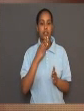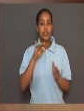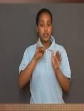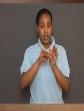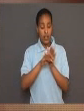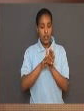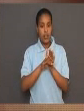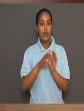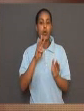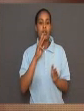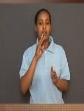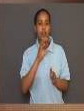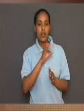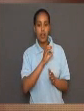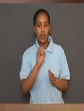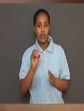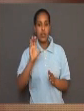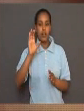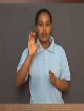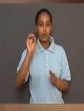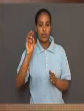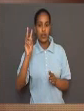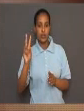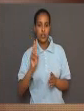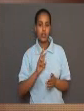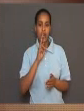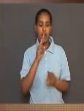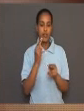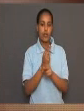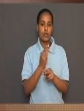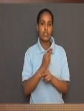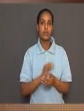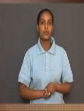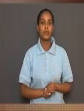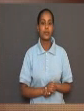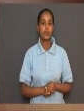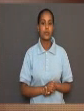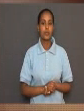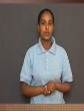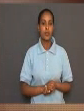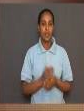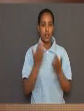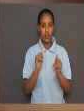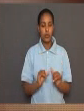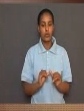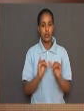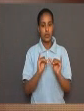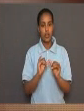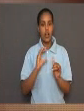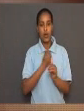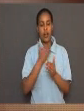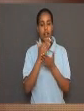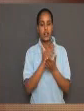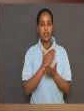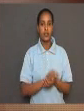salt, water, and carbon dioxide are formed. Let us continue with our